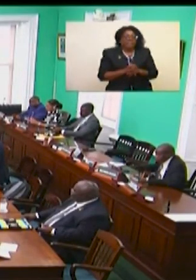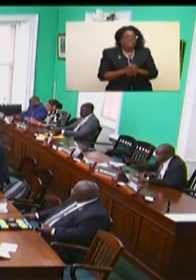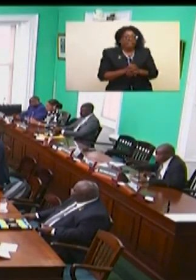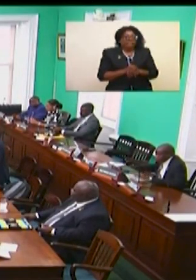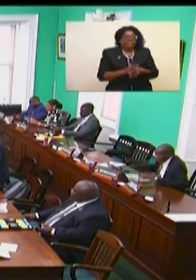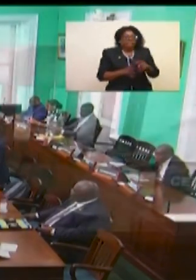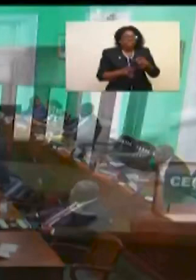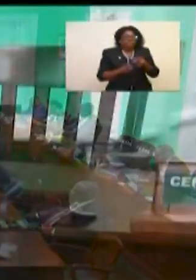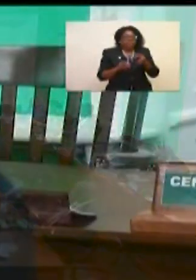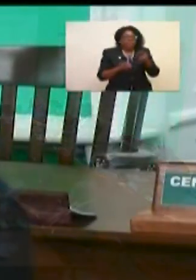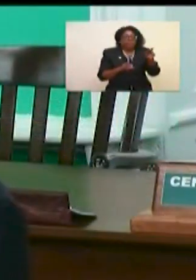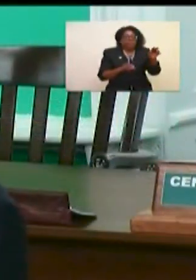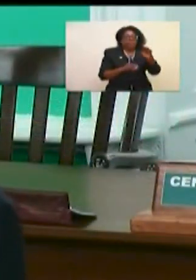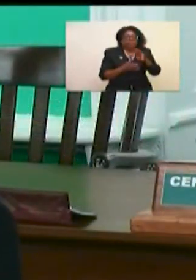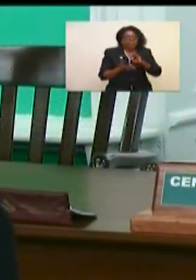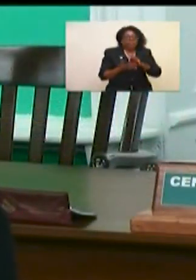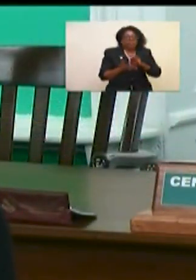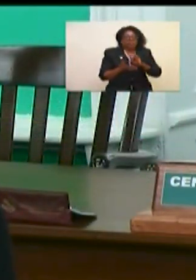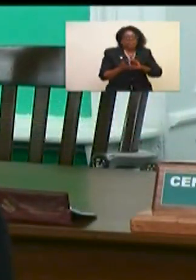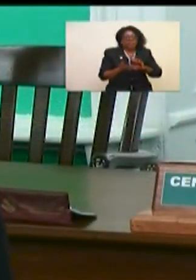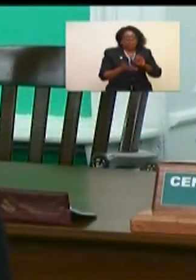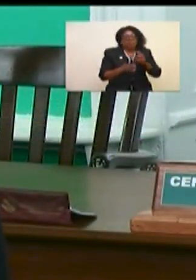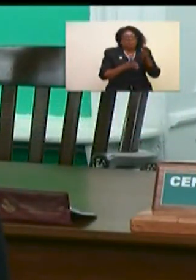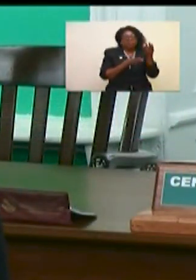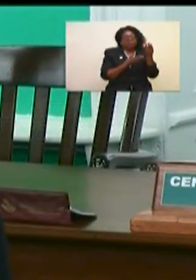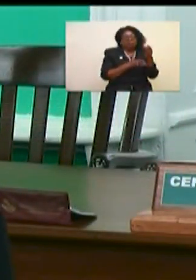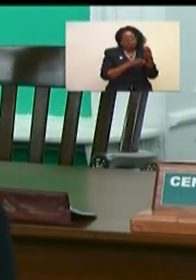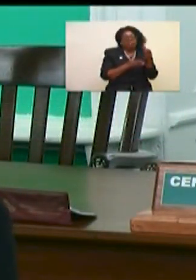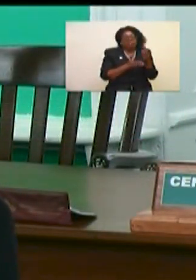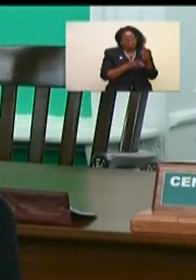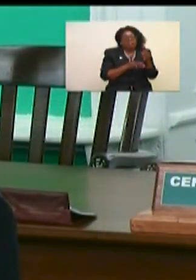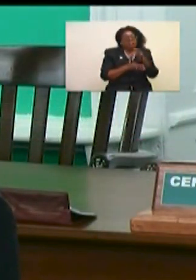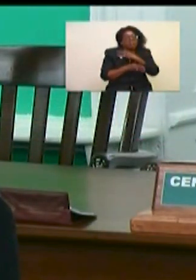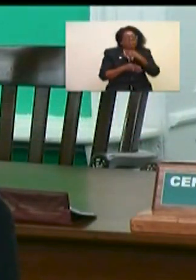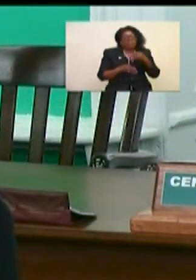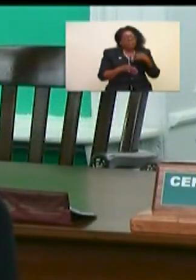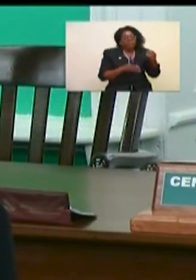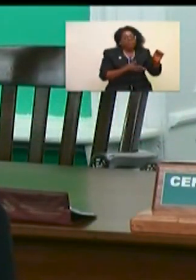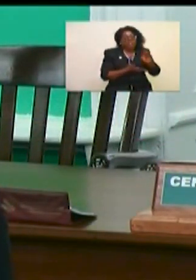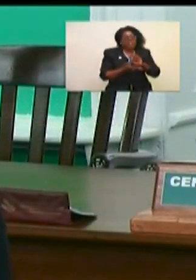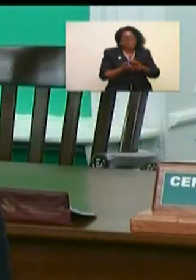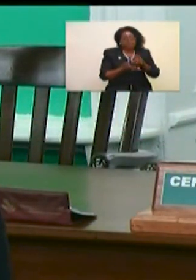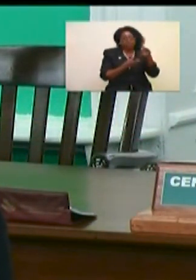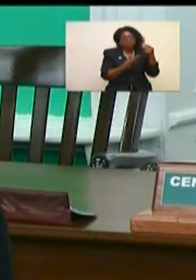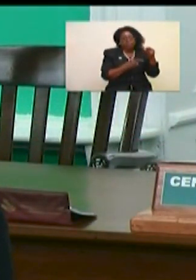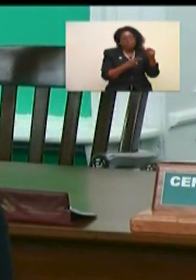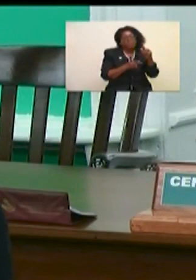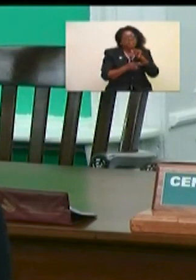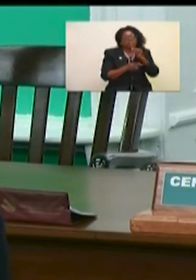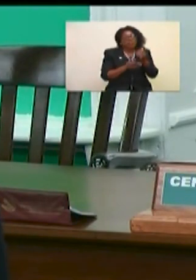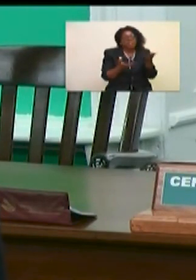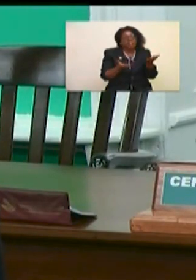the member for Central Grand Bahama is not in the House. I think it is very unfair